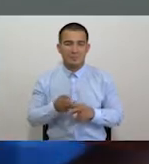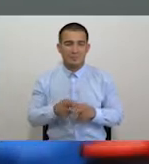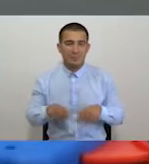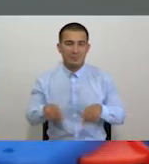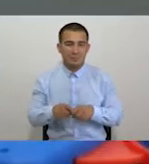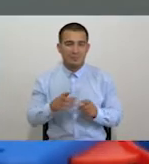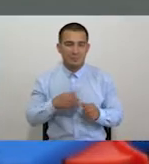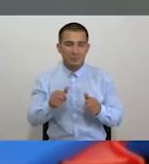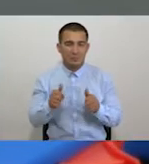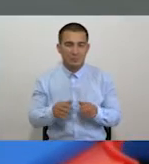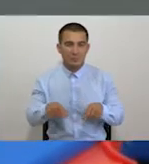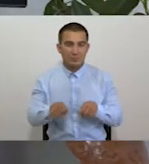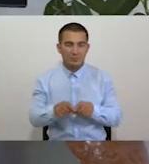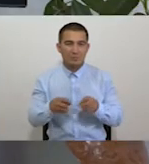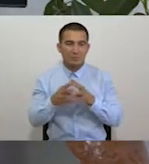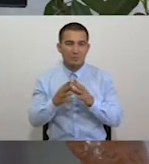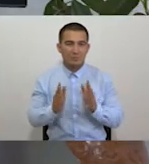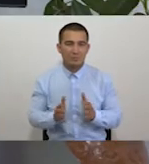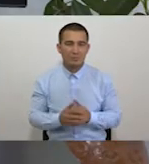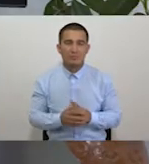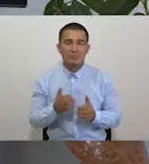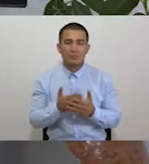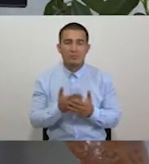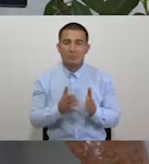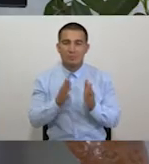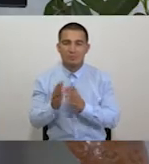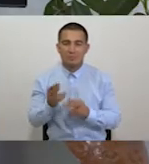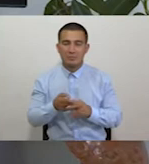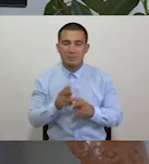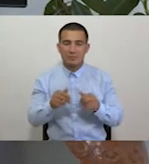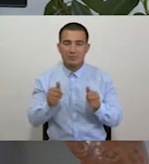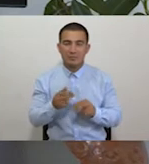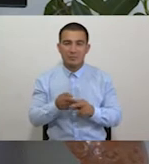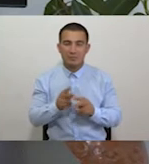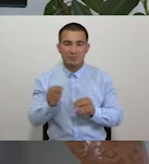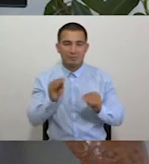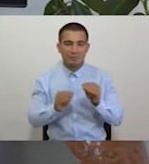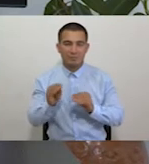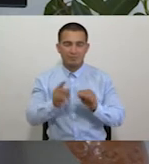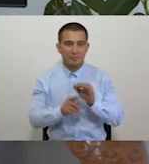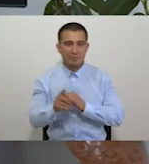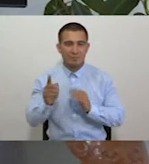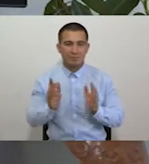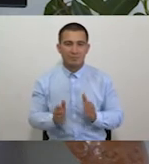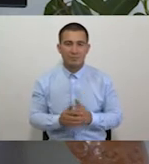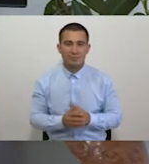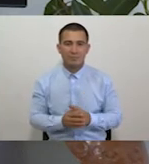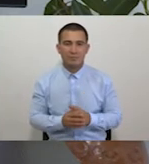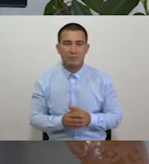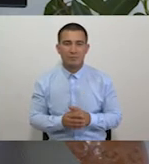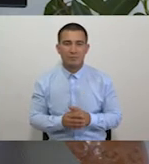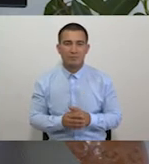Mana shunday shakl hosil bo'ldi. Endi bu shaklni bezatishga kirishamiz.